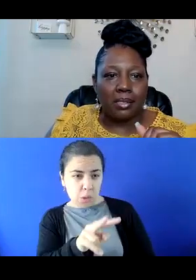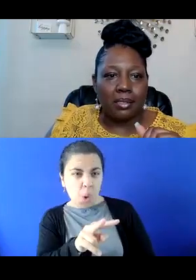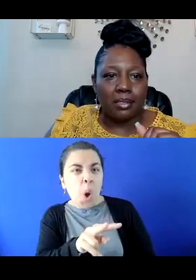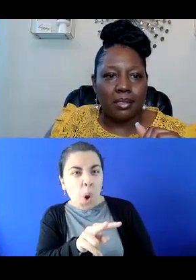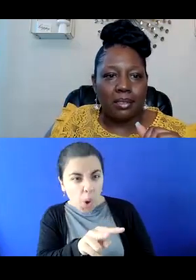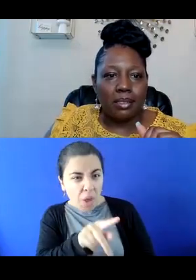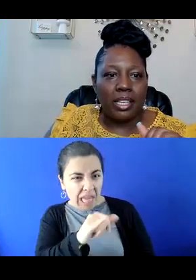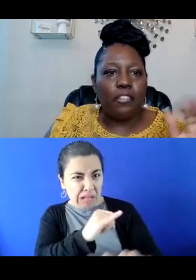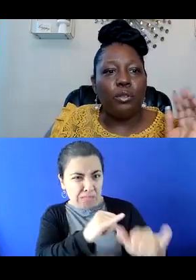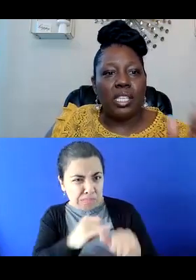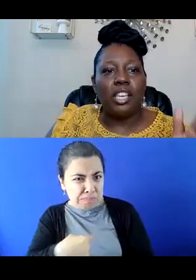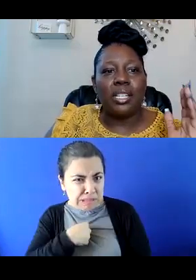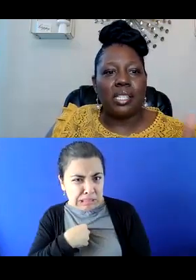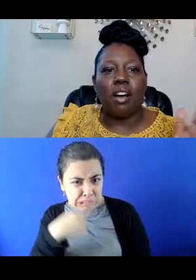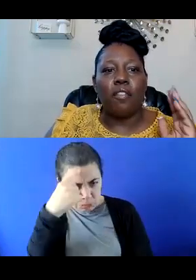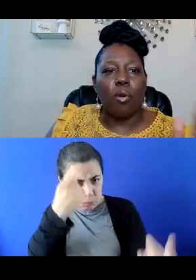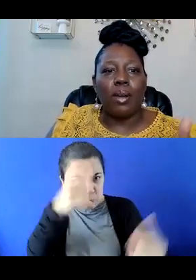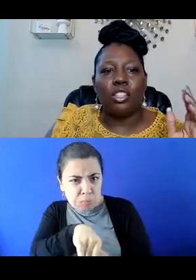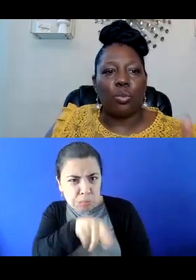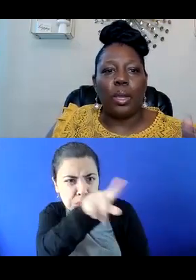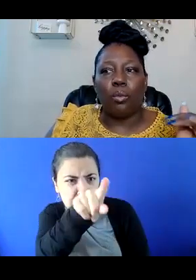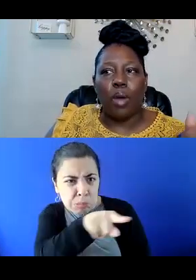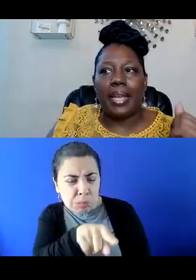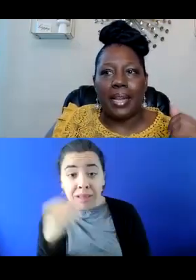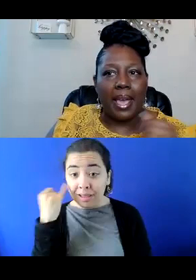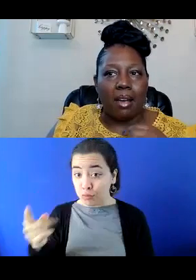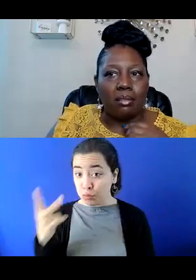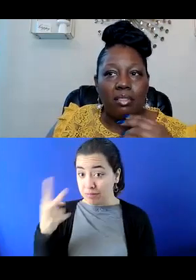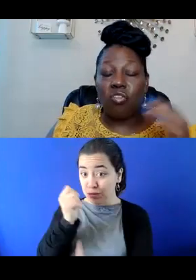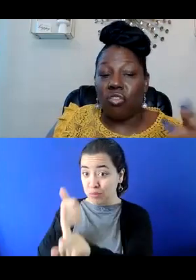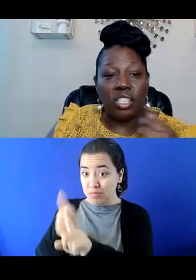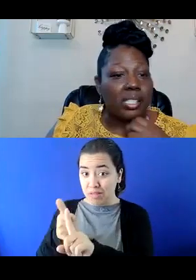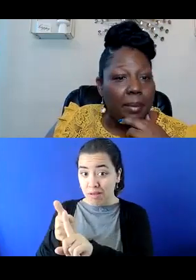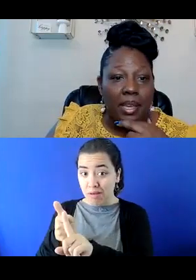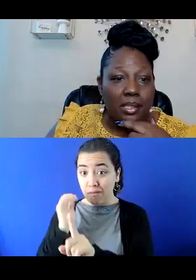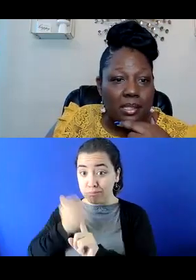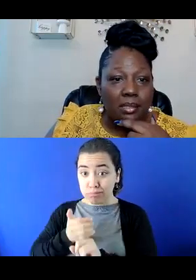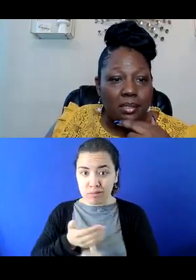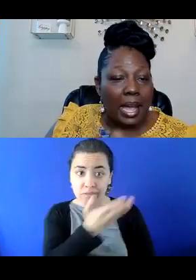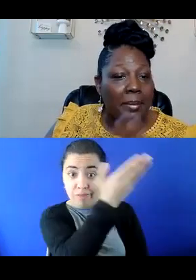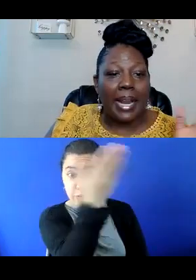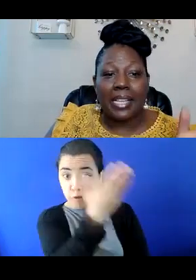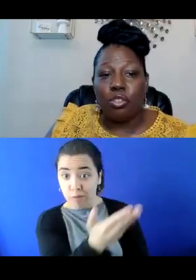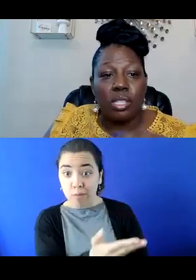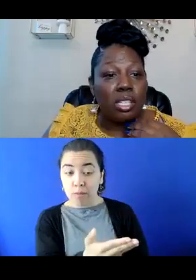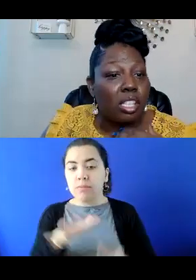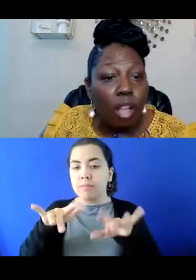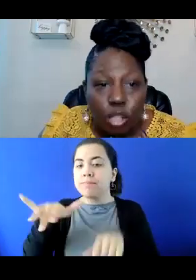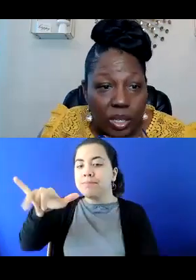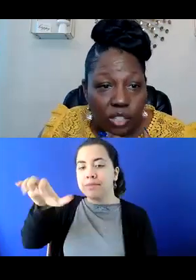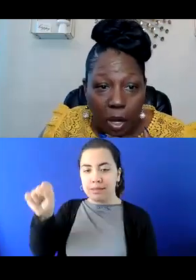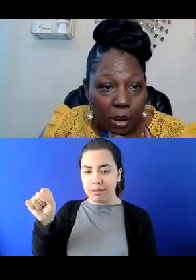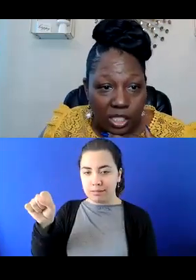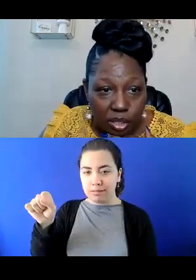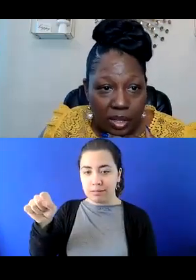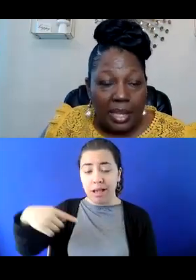box. If you see yourself on the screen right now, just type yes. I'm not asking you to disclose